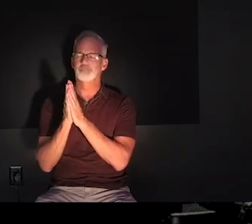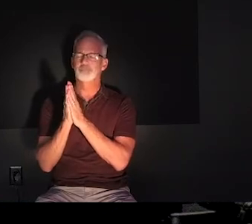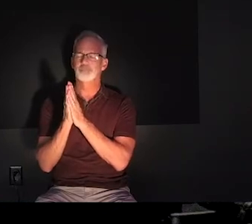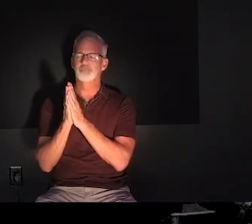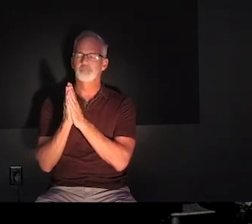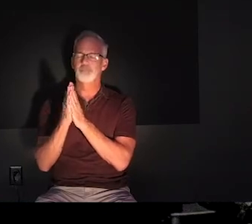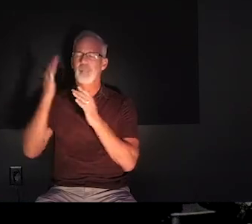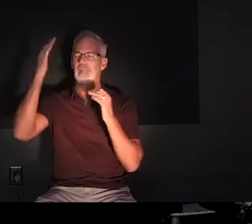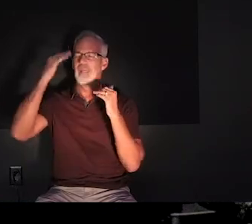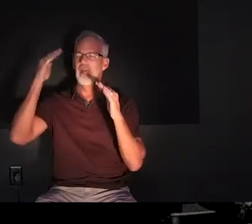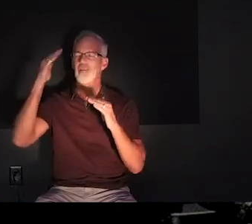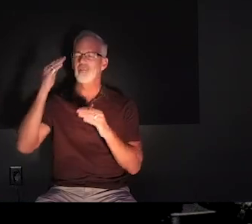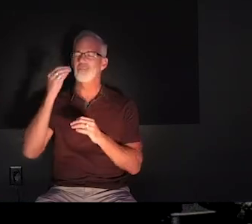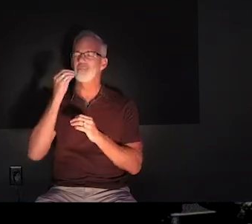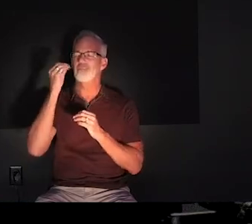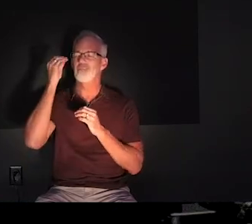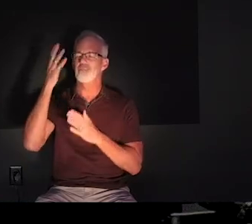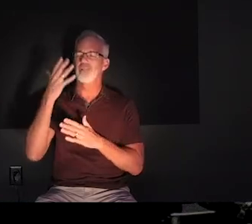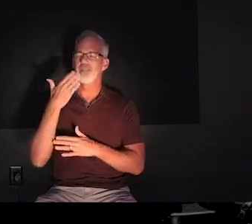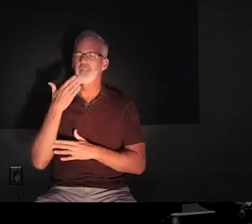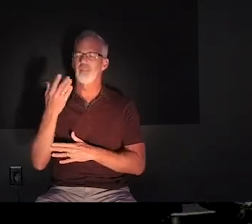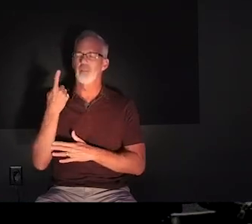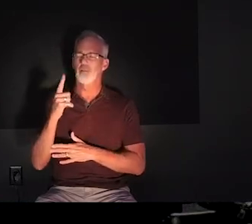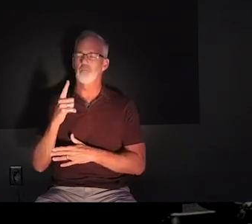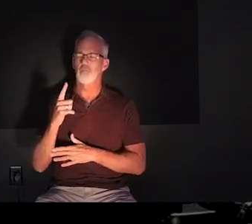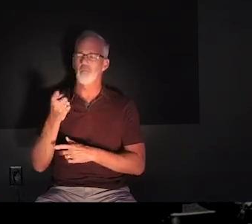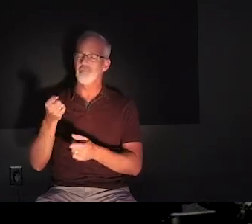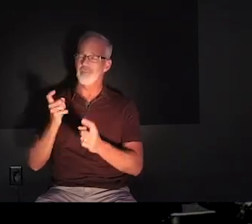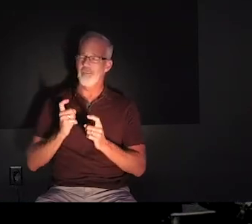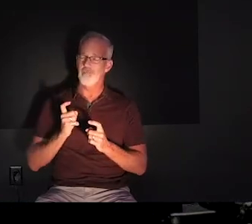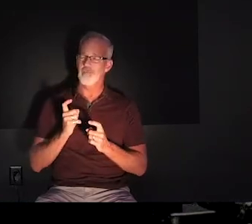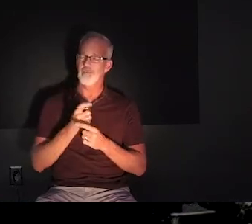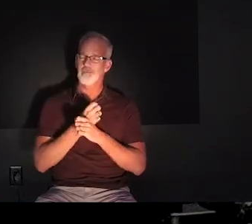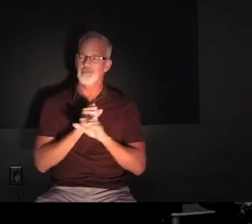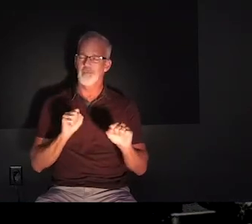Heavenly Father, thank you for the gift of salvation.